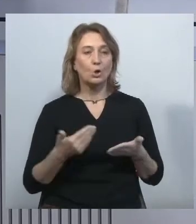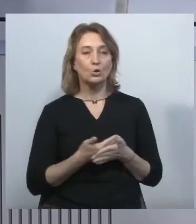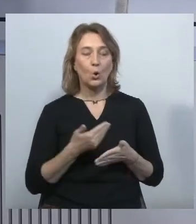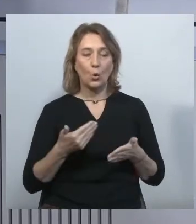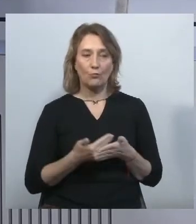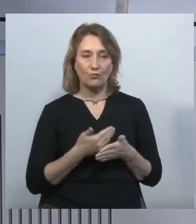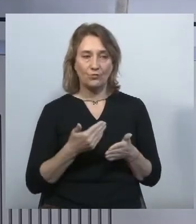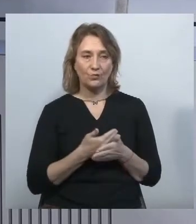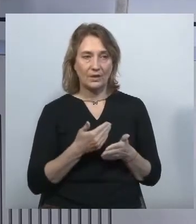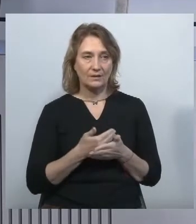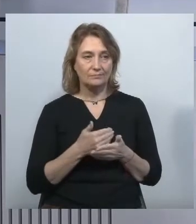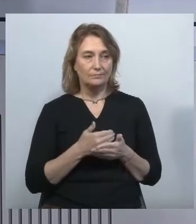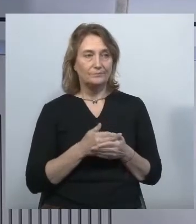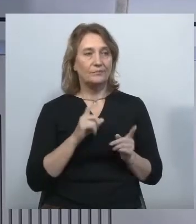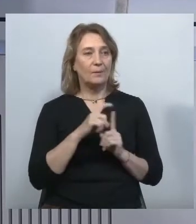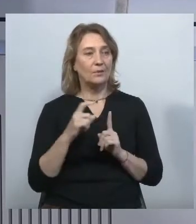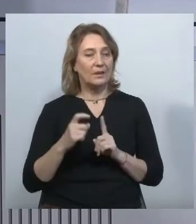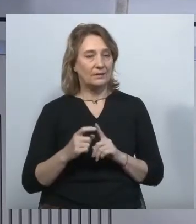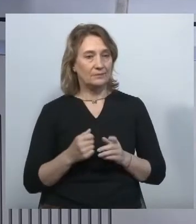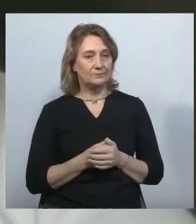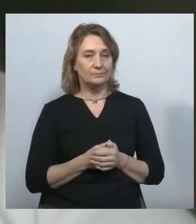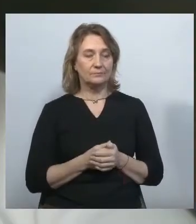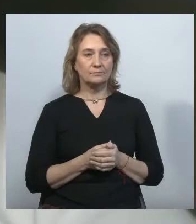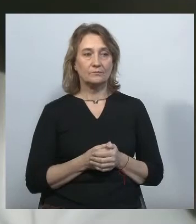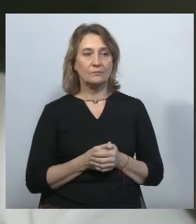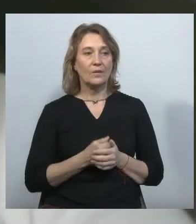related to this model?